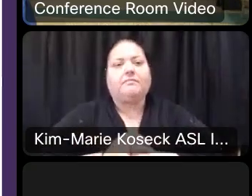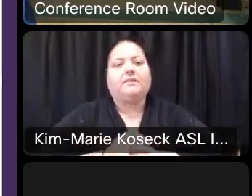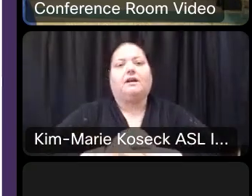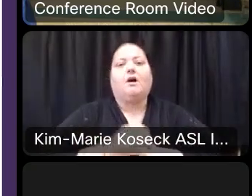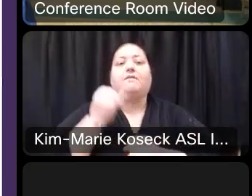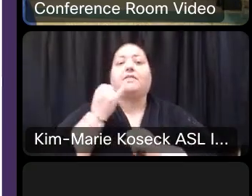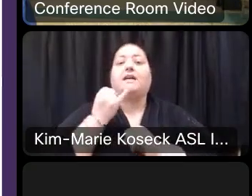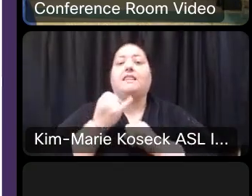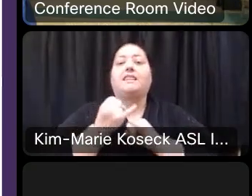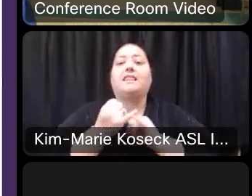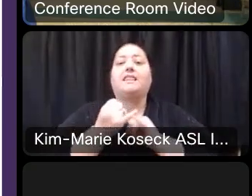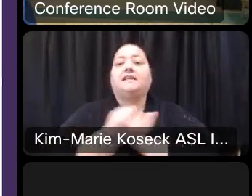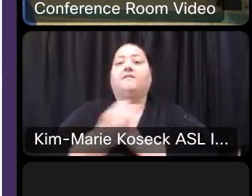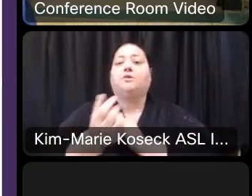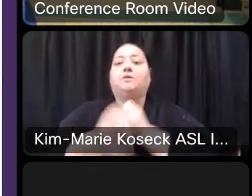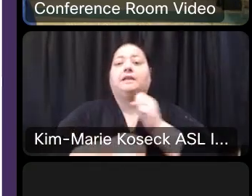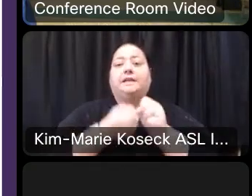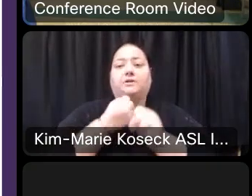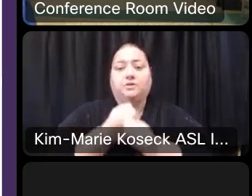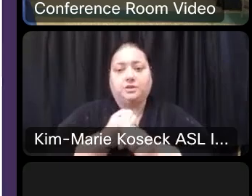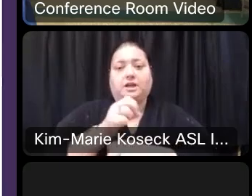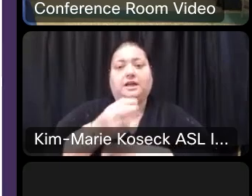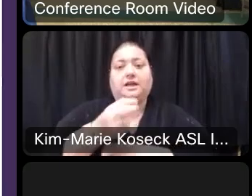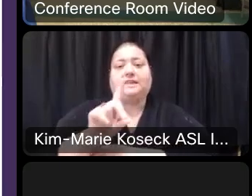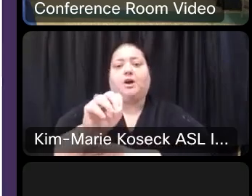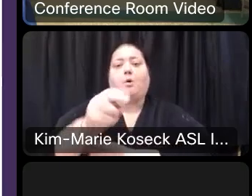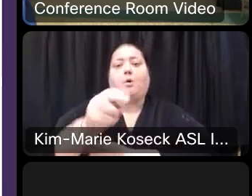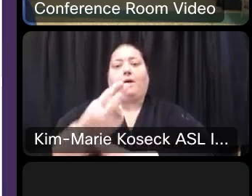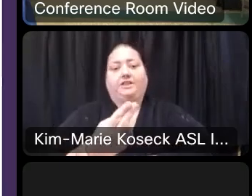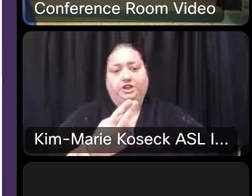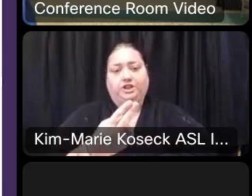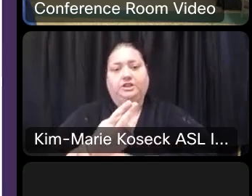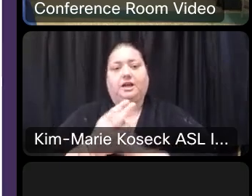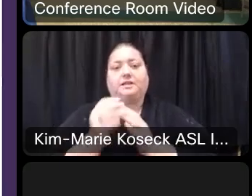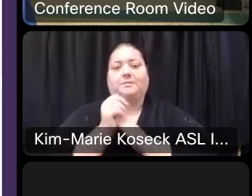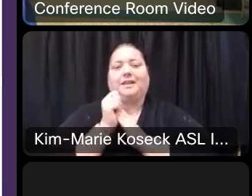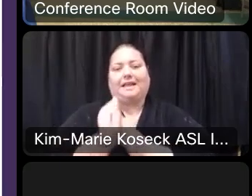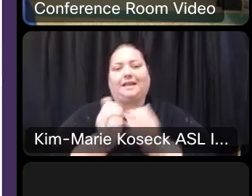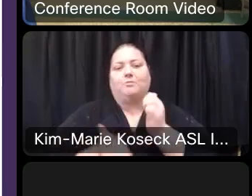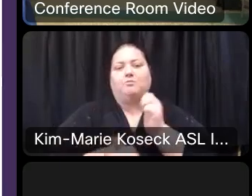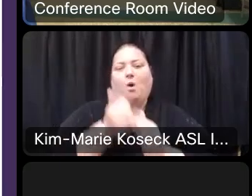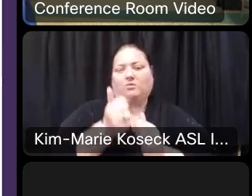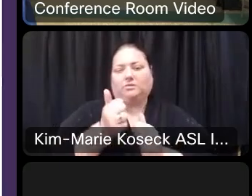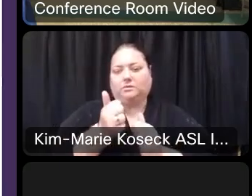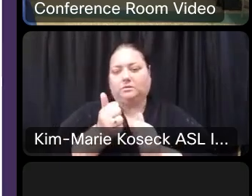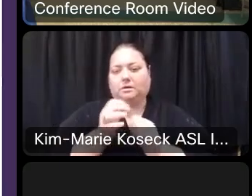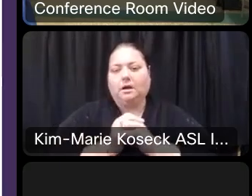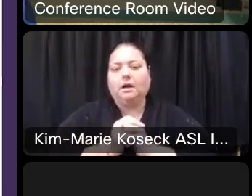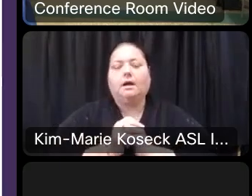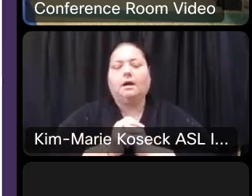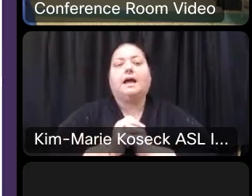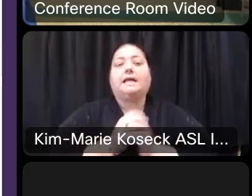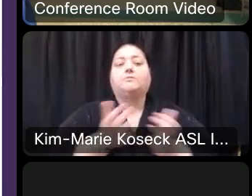last couple of years, DOH, who is taking the lead on the development of this, has started